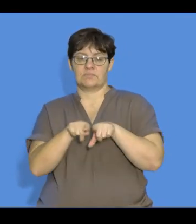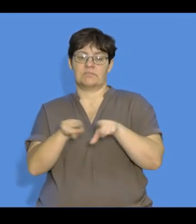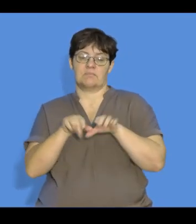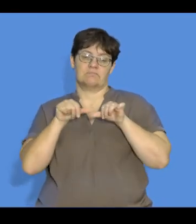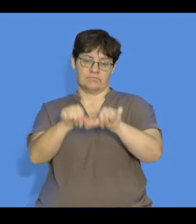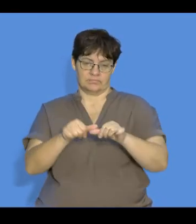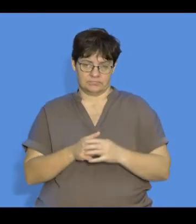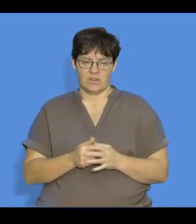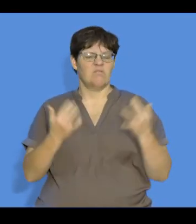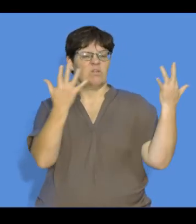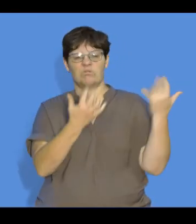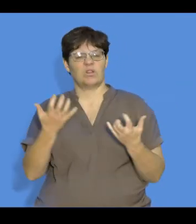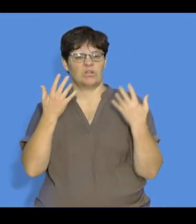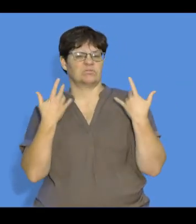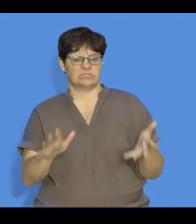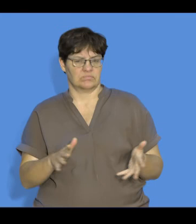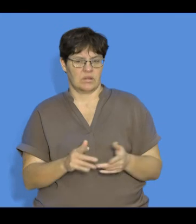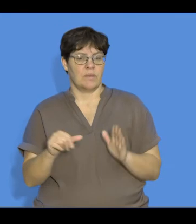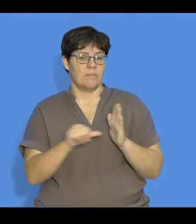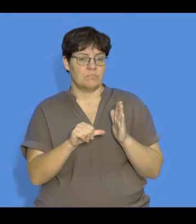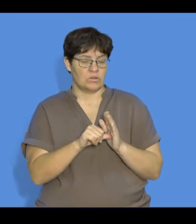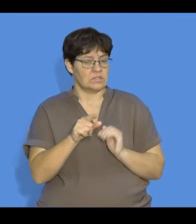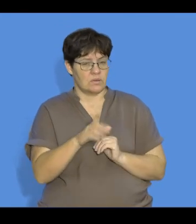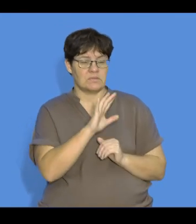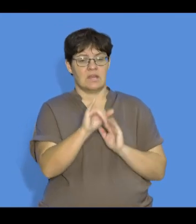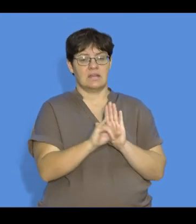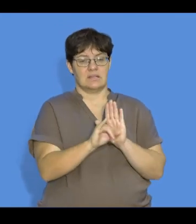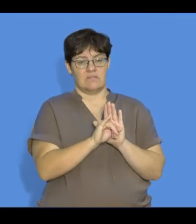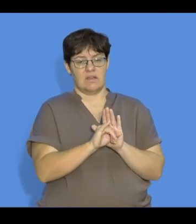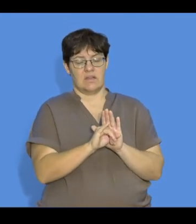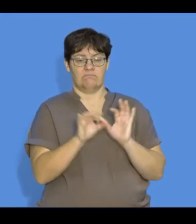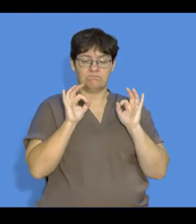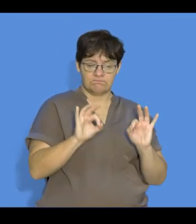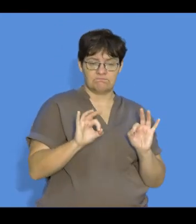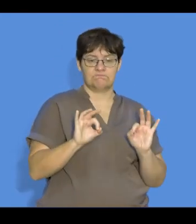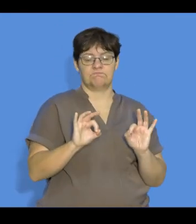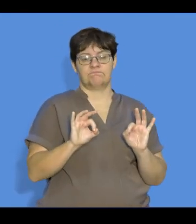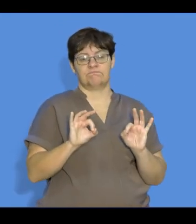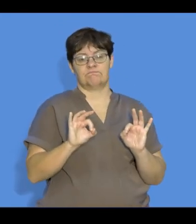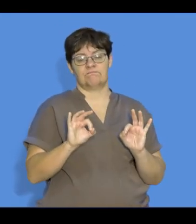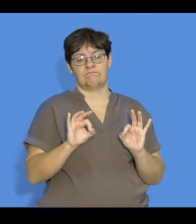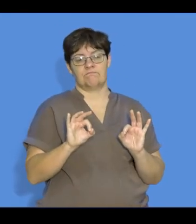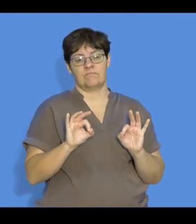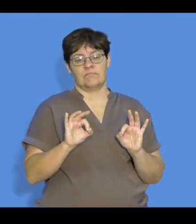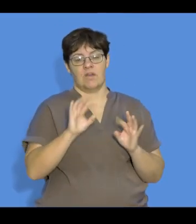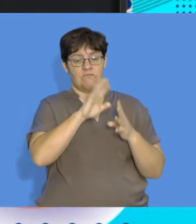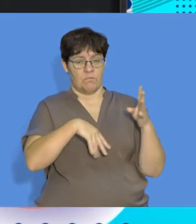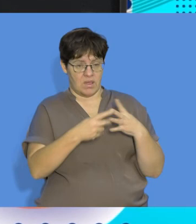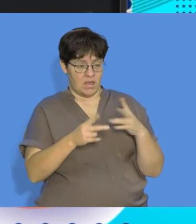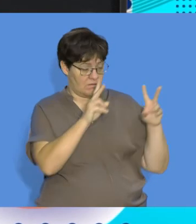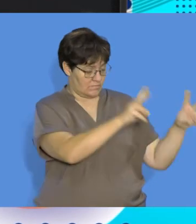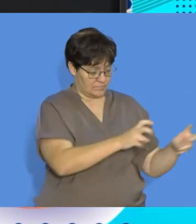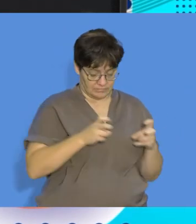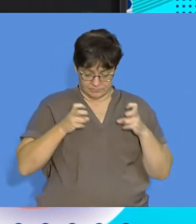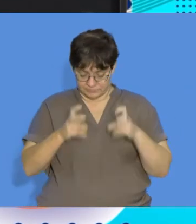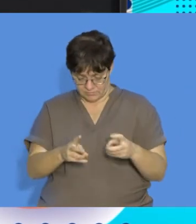is a routine calculation. What's so important about it? You identify the correct formula, copy it as it is, okay? Then after